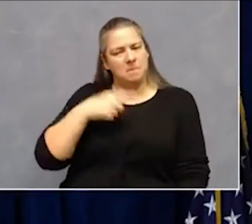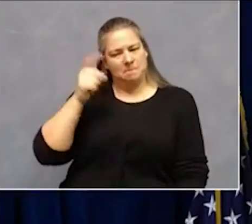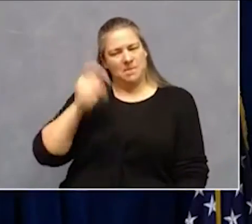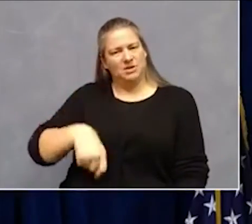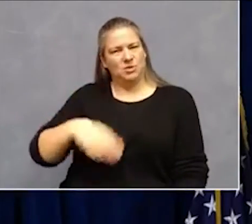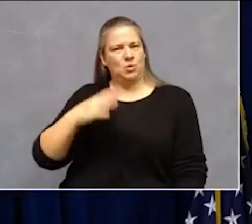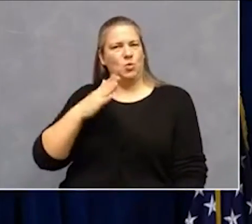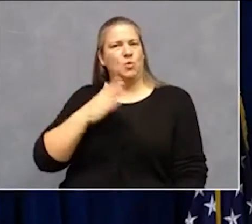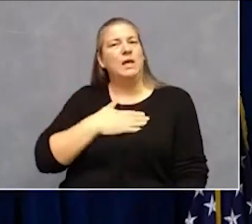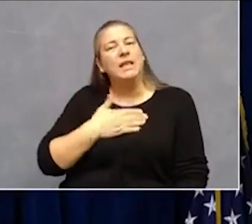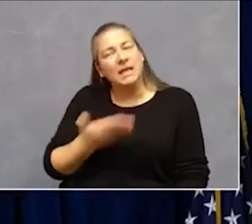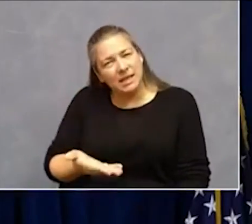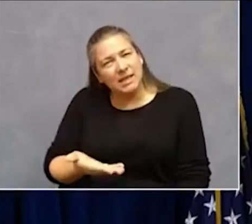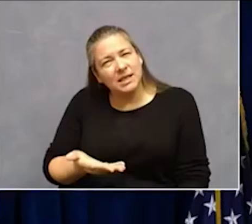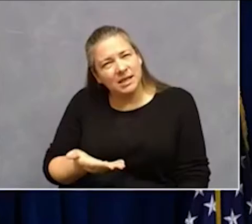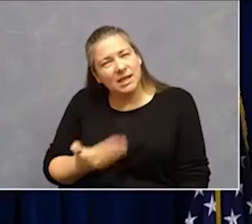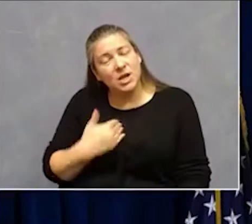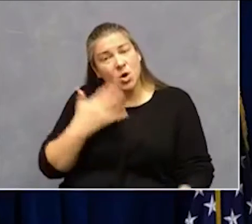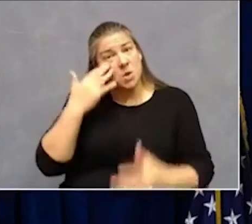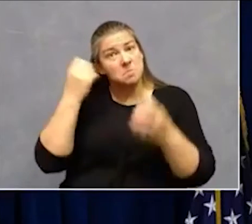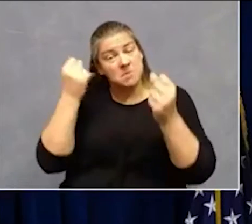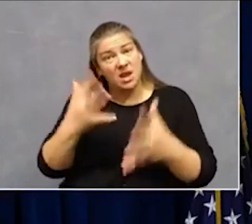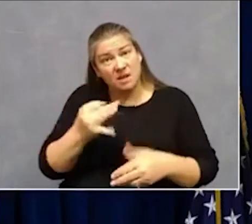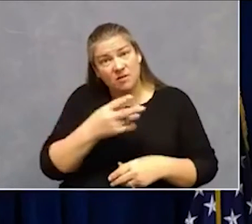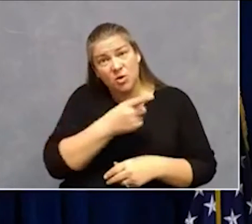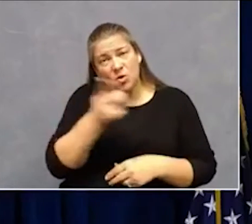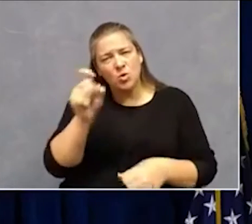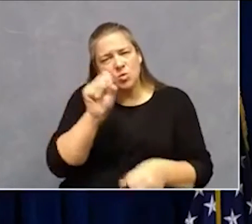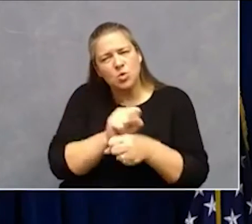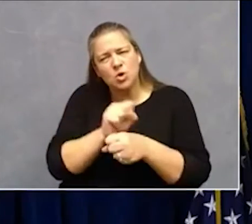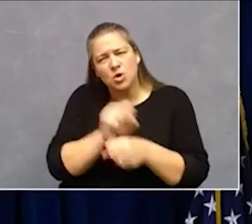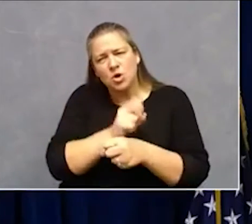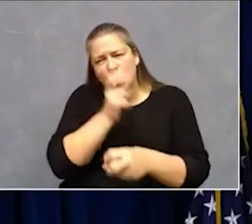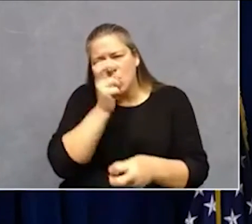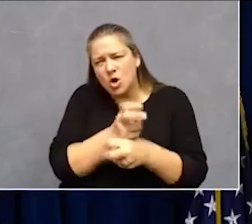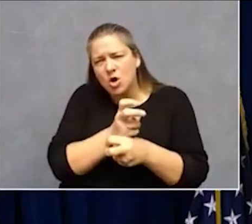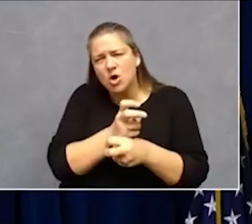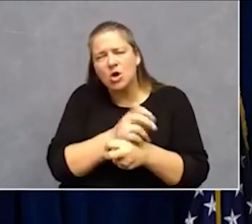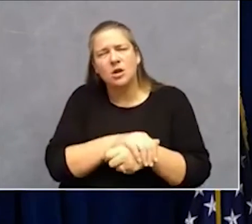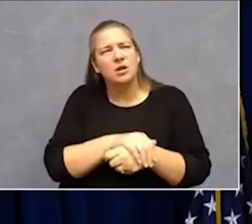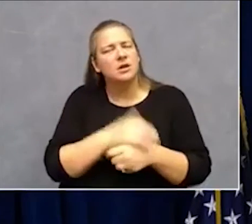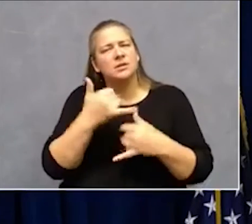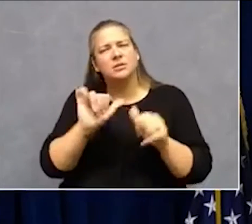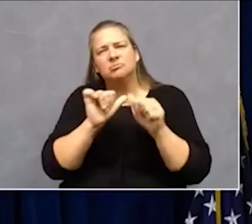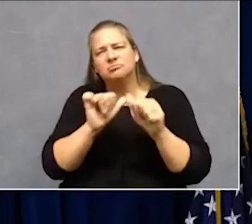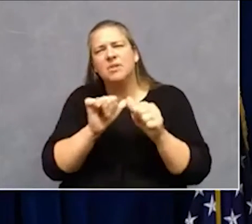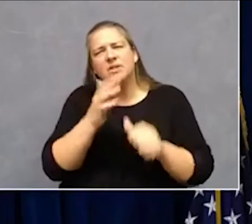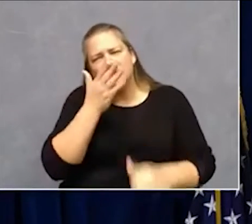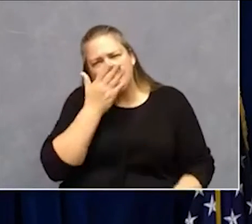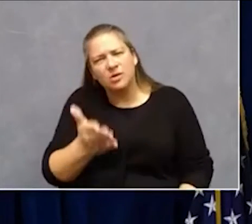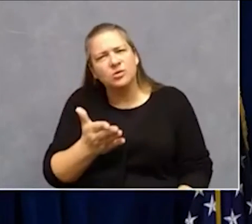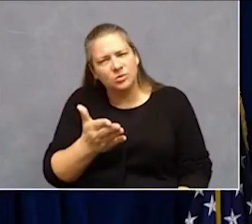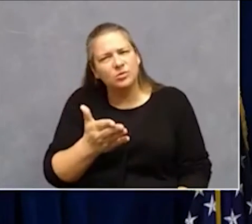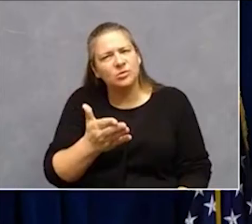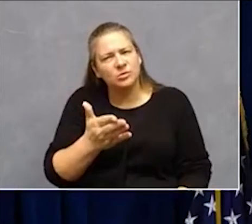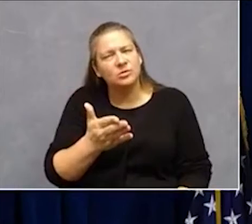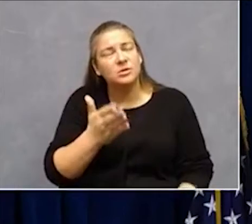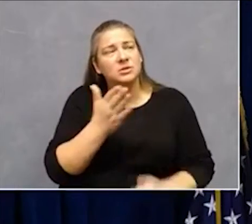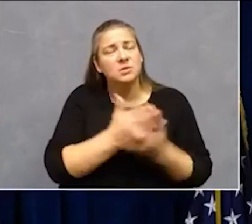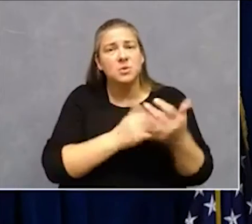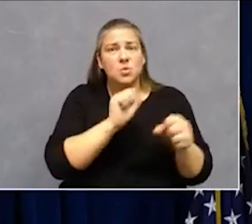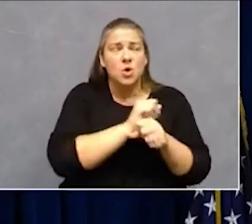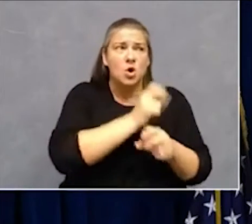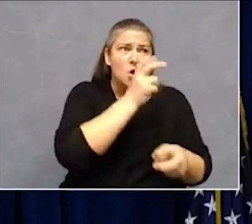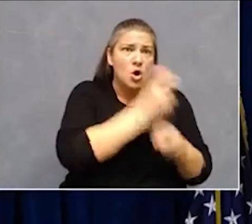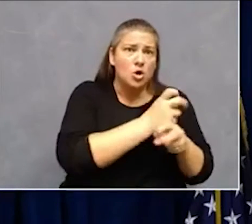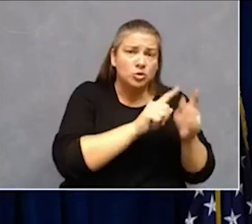I know so many of you out there have worked so hard and continue to work hard. Thank you. I know that there are others that have worked hard in the beginning or even through the middle